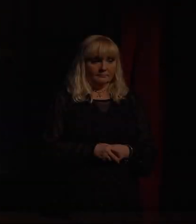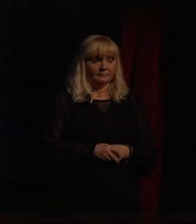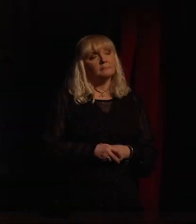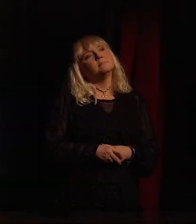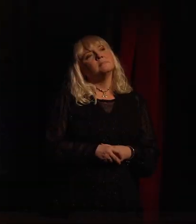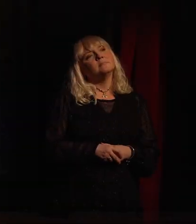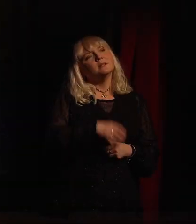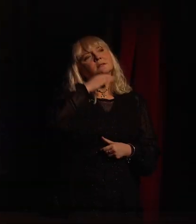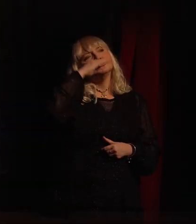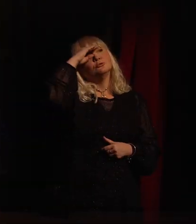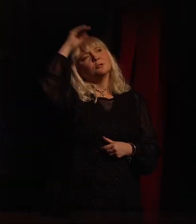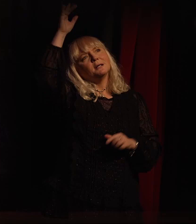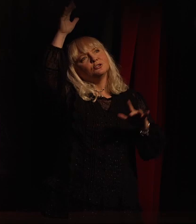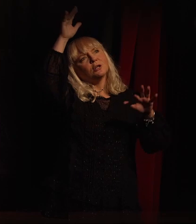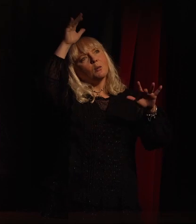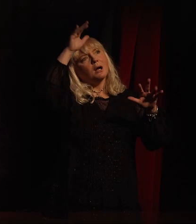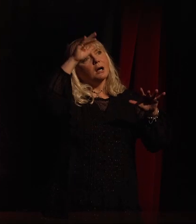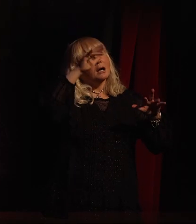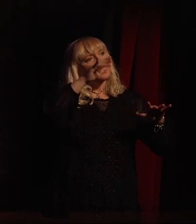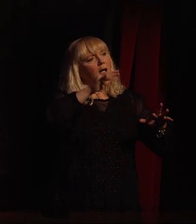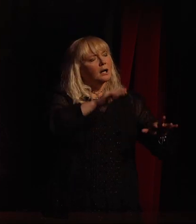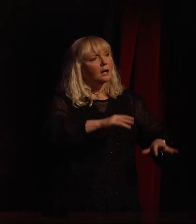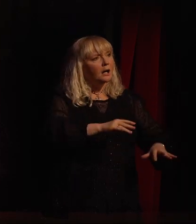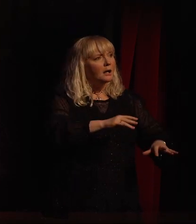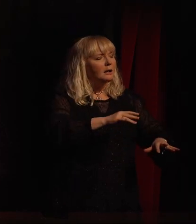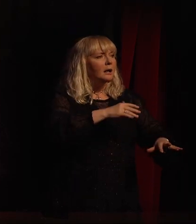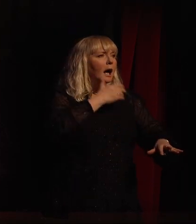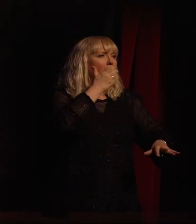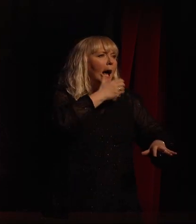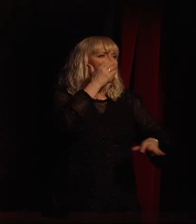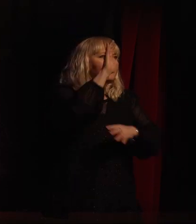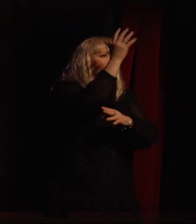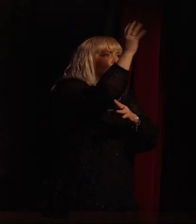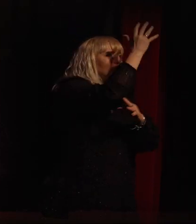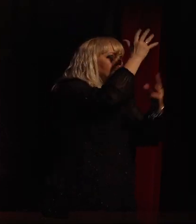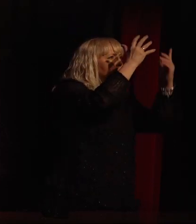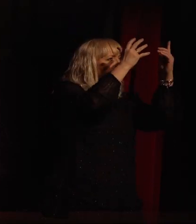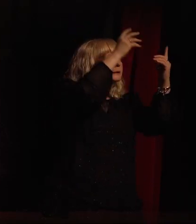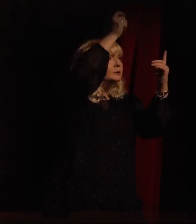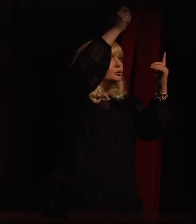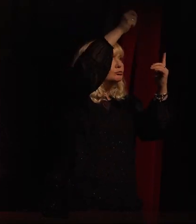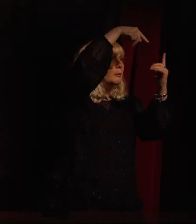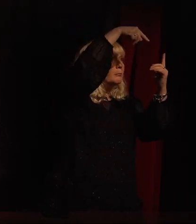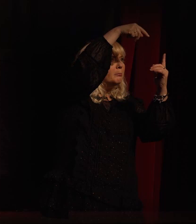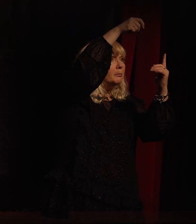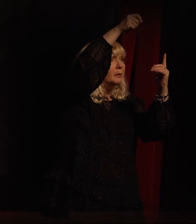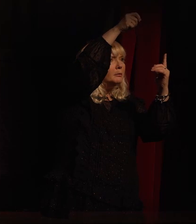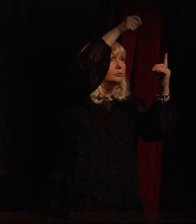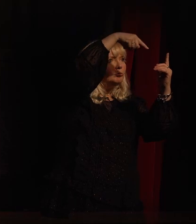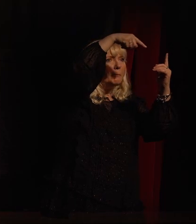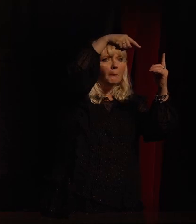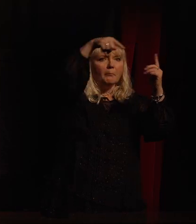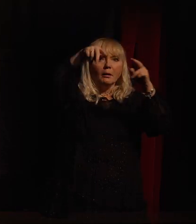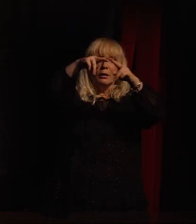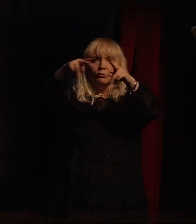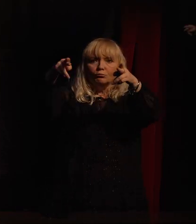Summer shower. A drop fell on the apple tree. Another on the roof. A half a